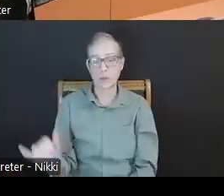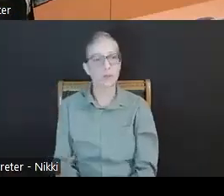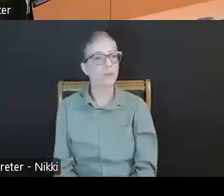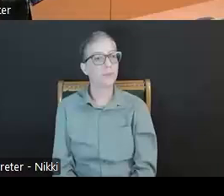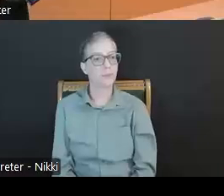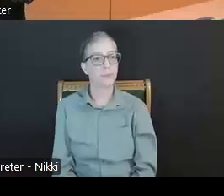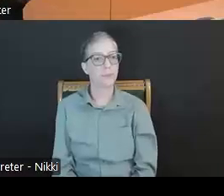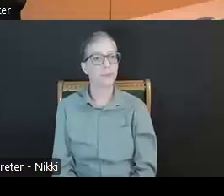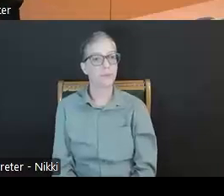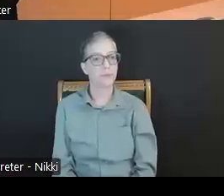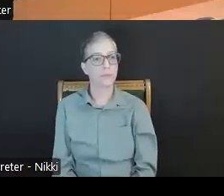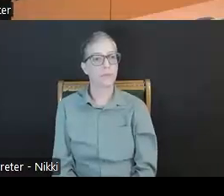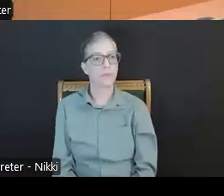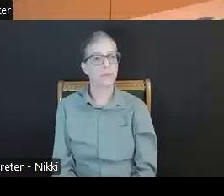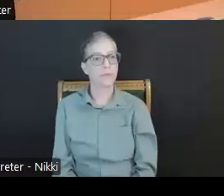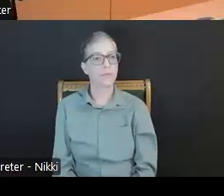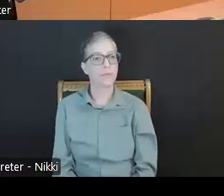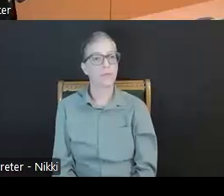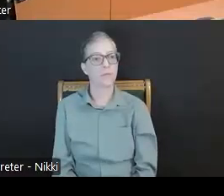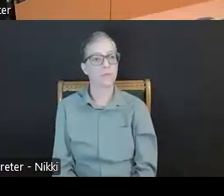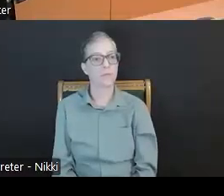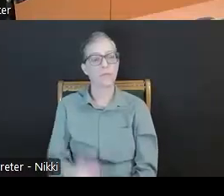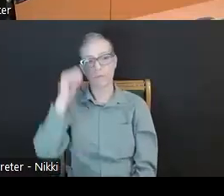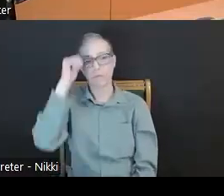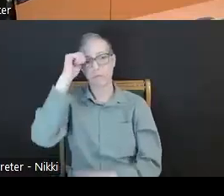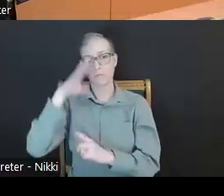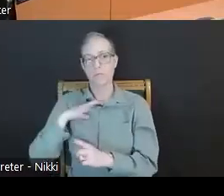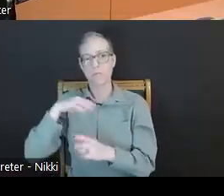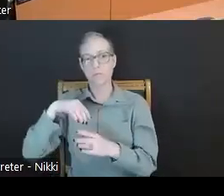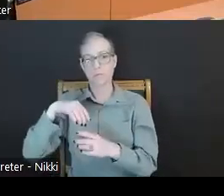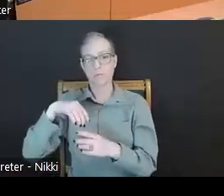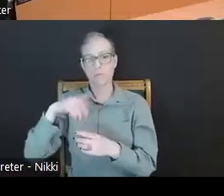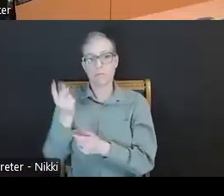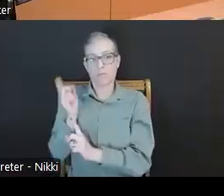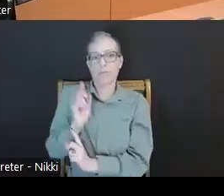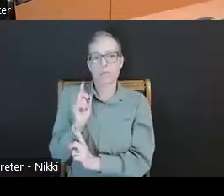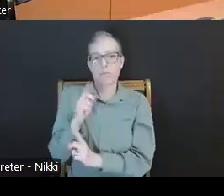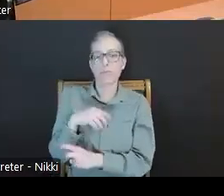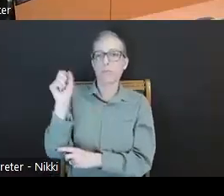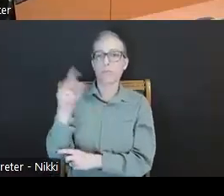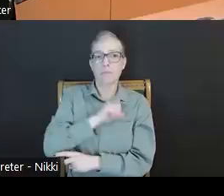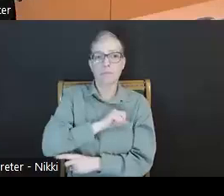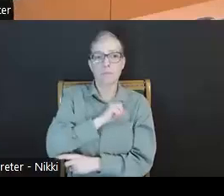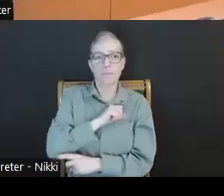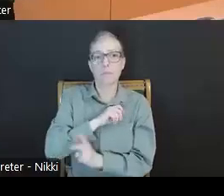Okay. I'm going to take some questions from Zoom, and one question, and then we can get to Sephora.